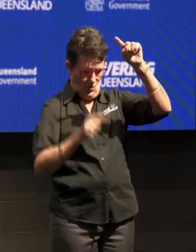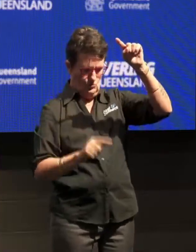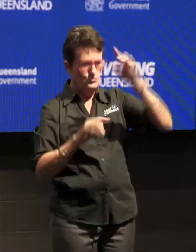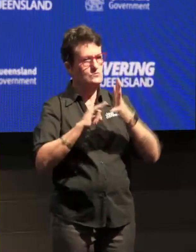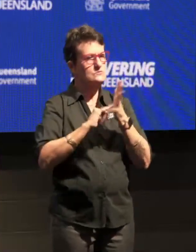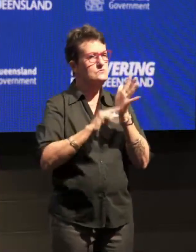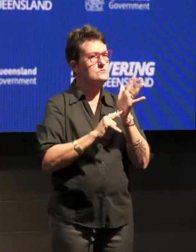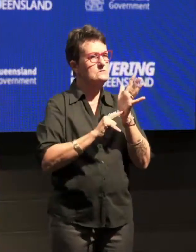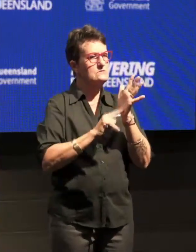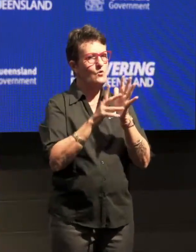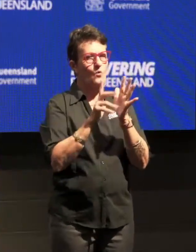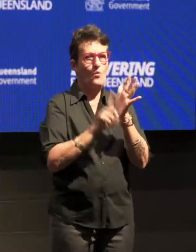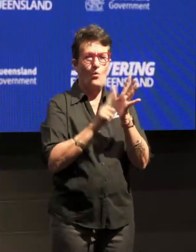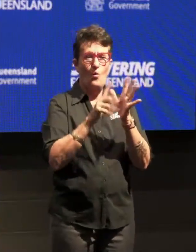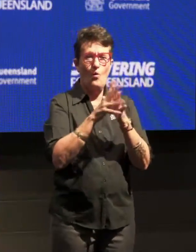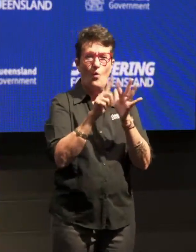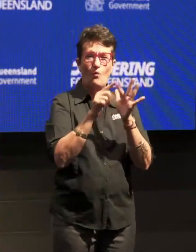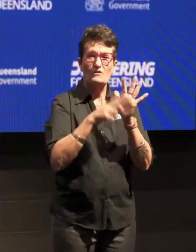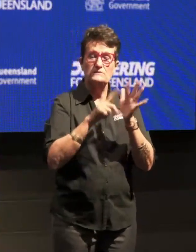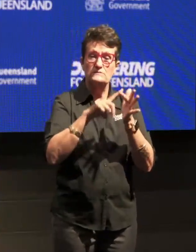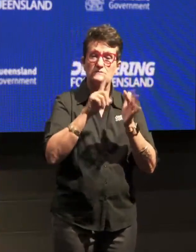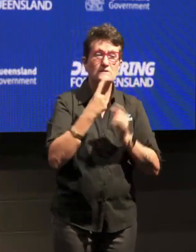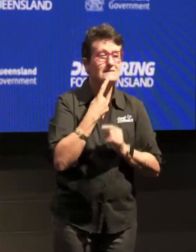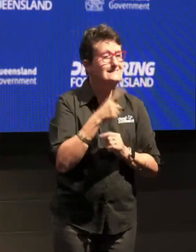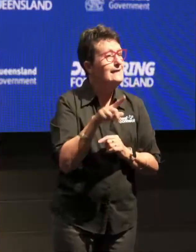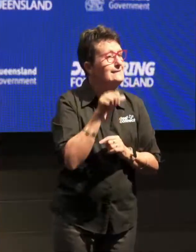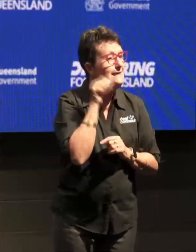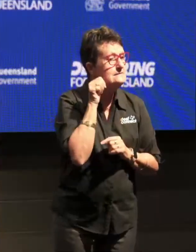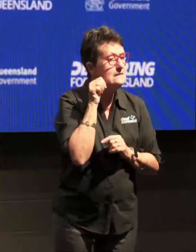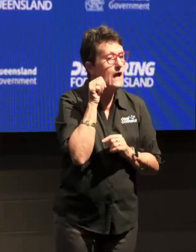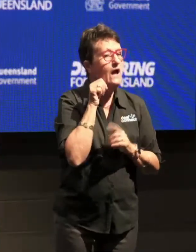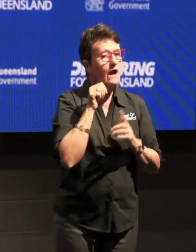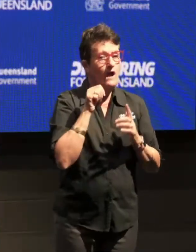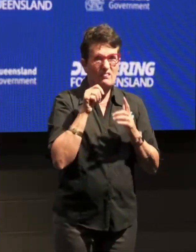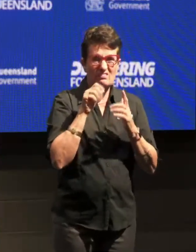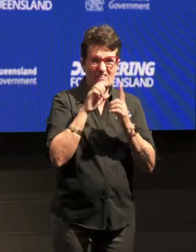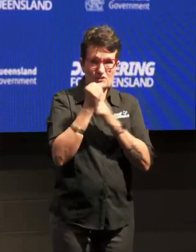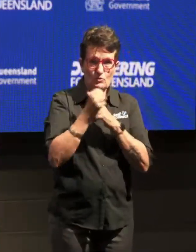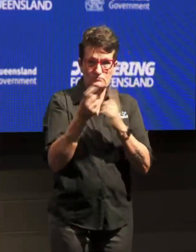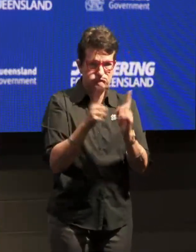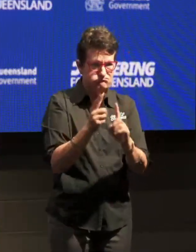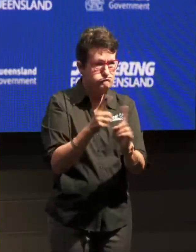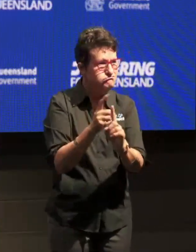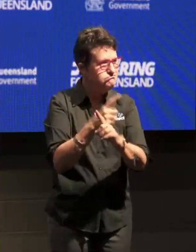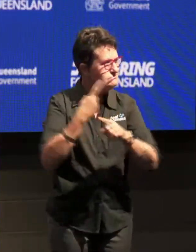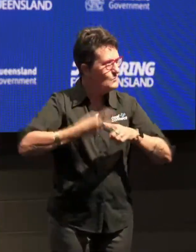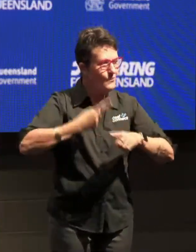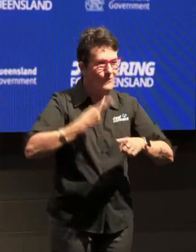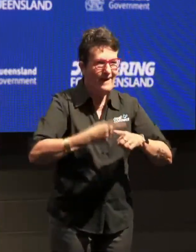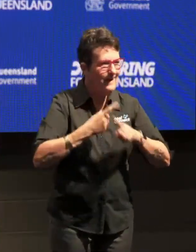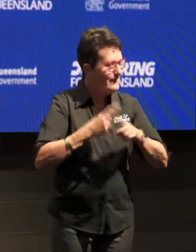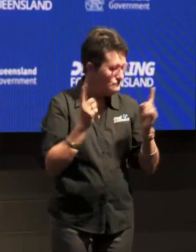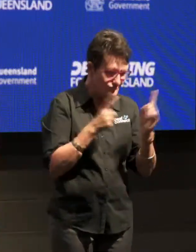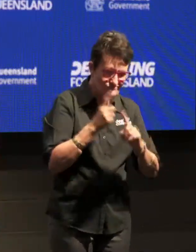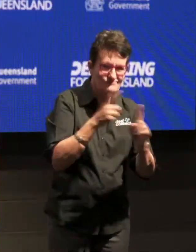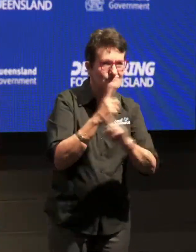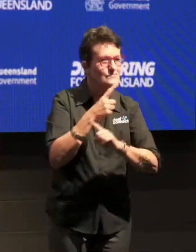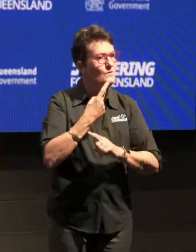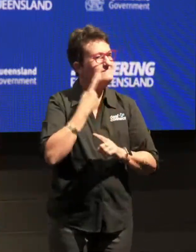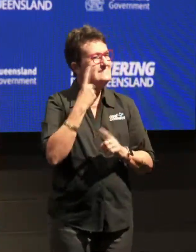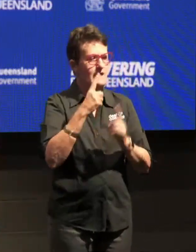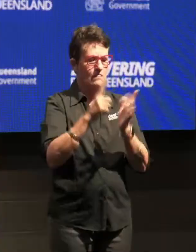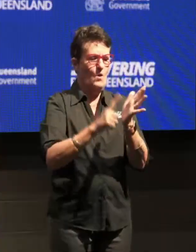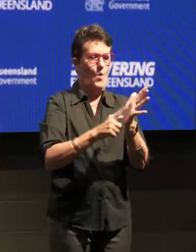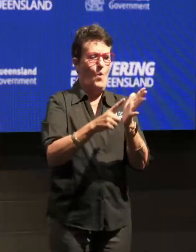Lawrence. Again, as I said yesterday, this is an evolving situation. Overnight, in the last 24 hours, we have seen the low